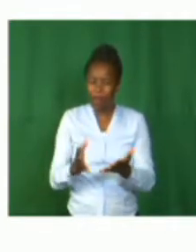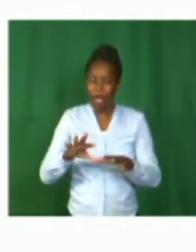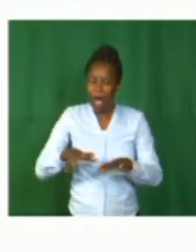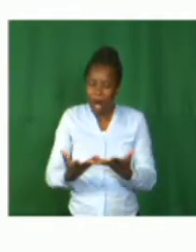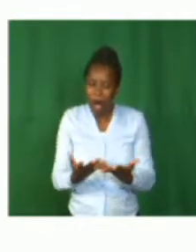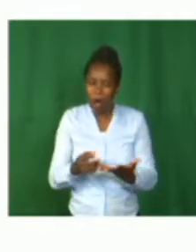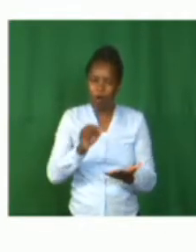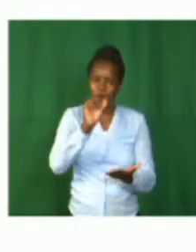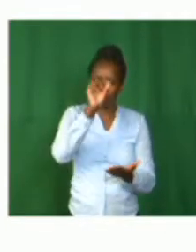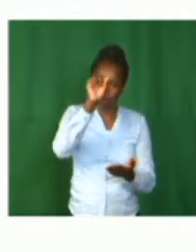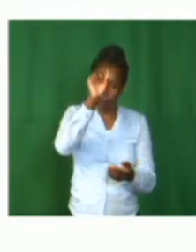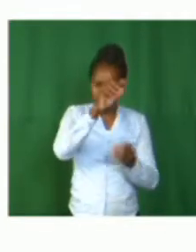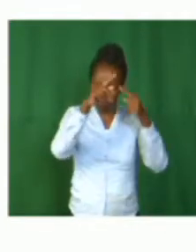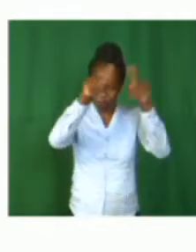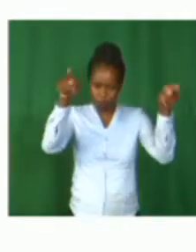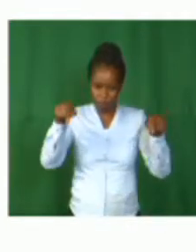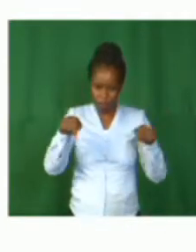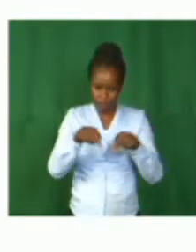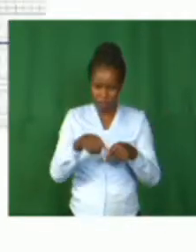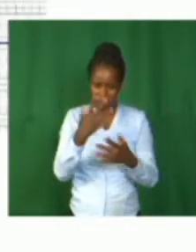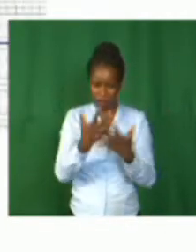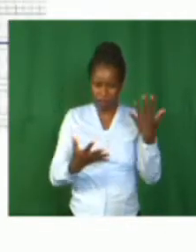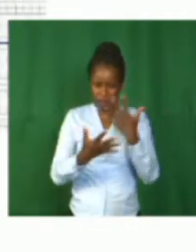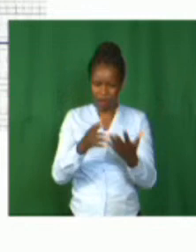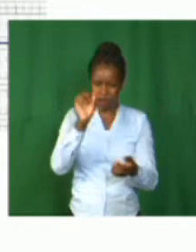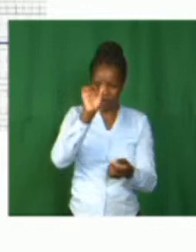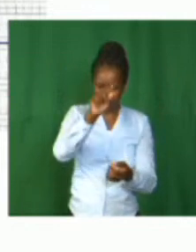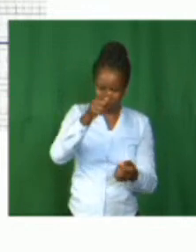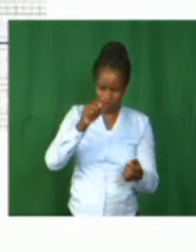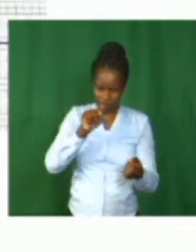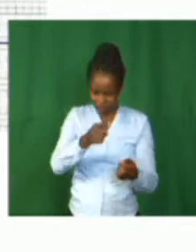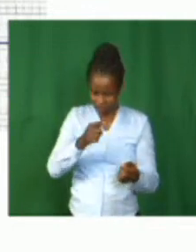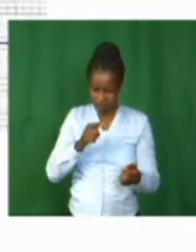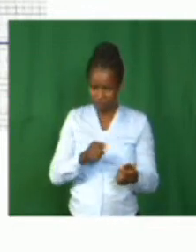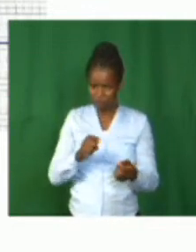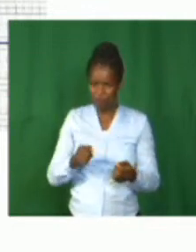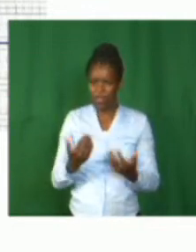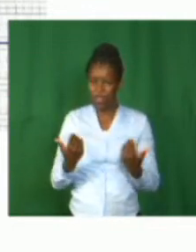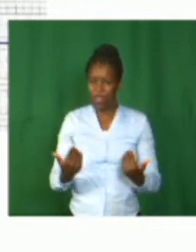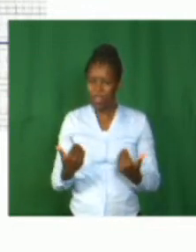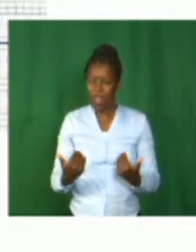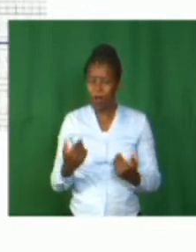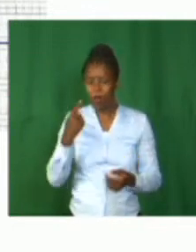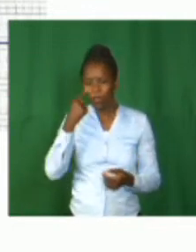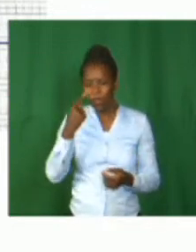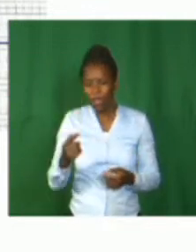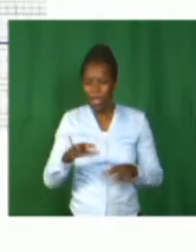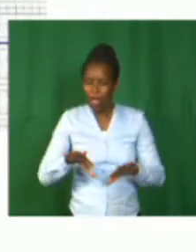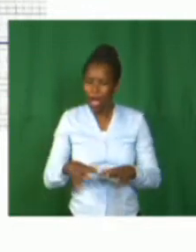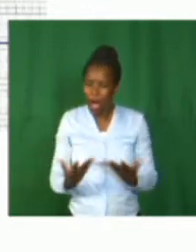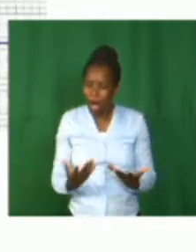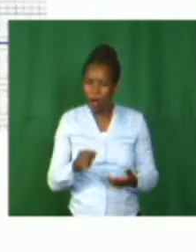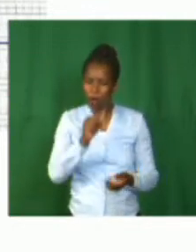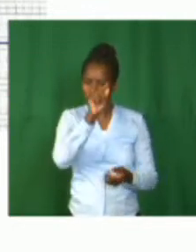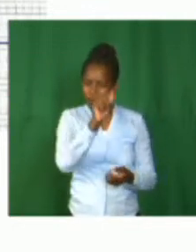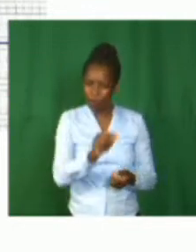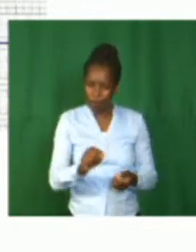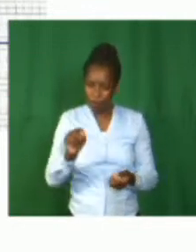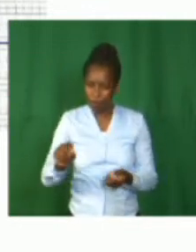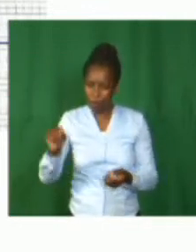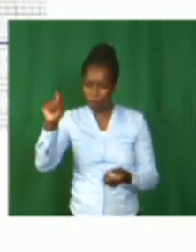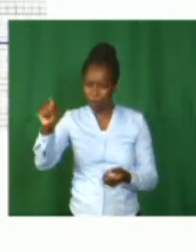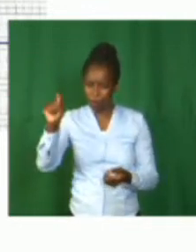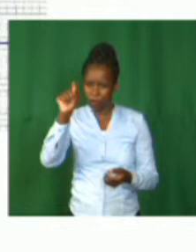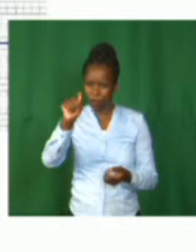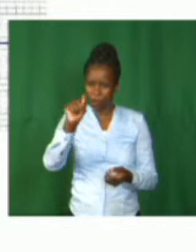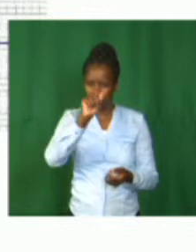plot the points for the graph. So that now to demonstrate now how we plot the points